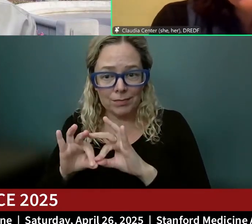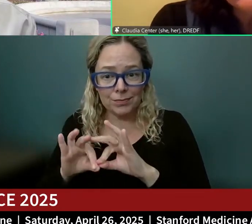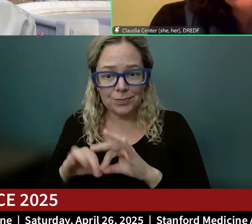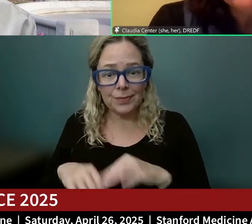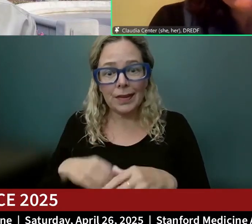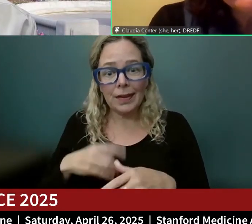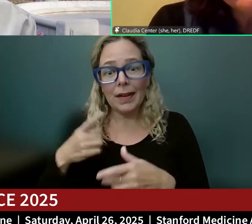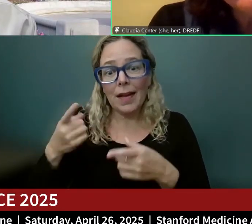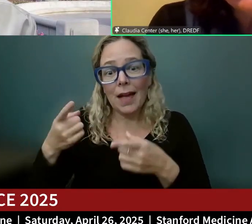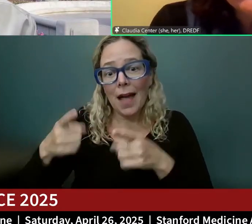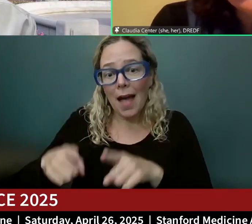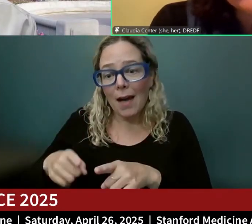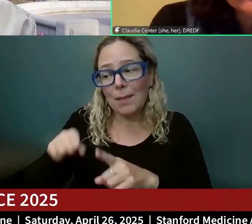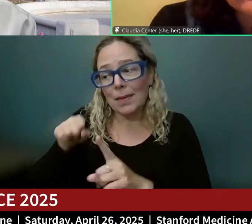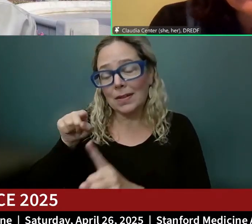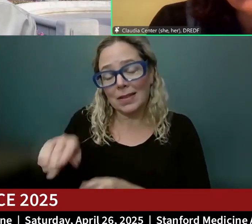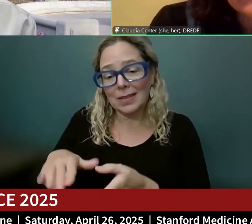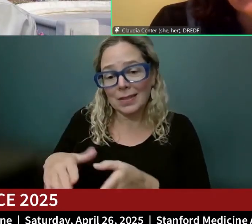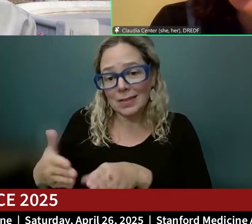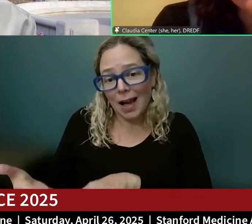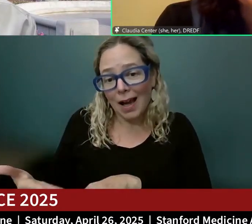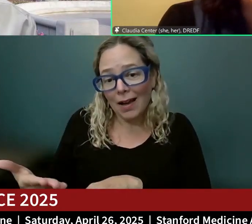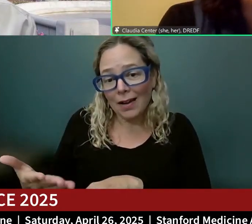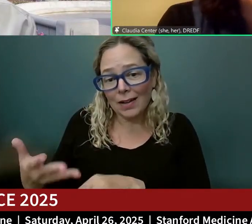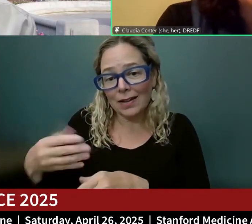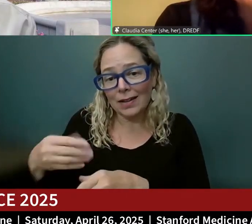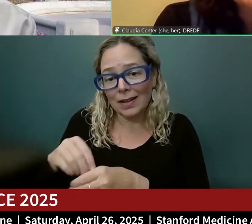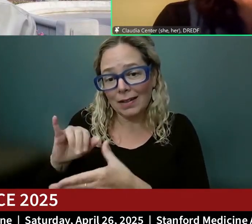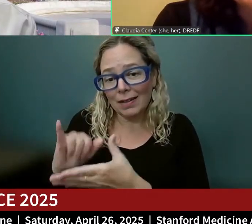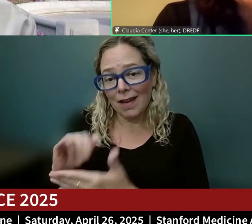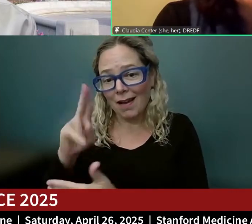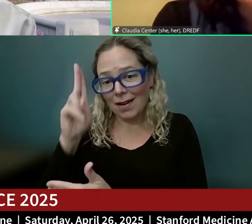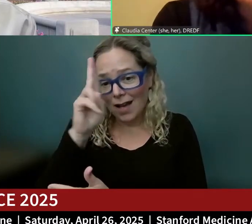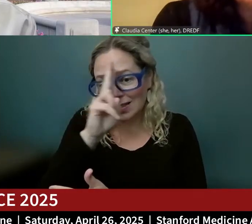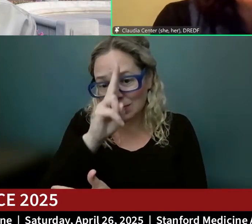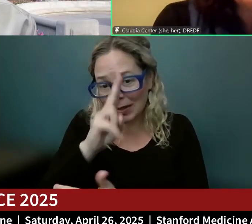And there is a long